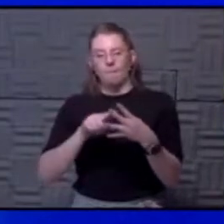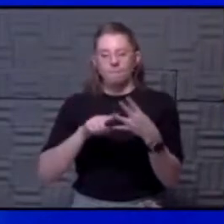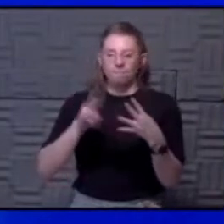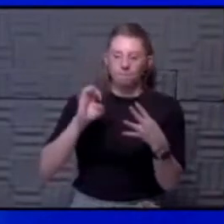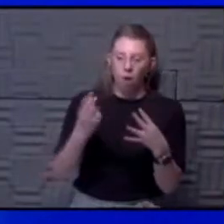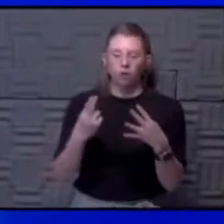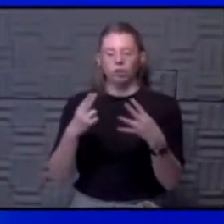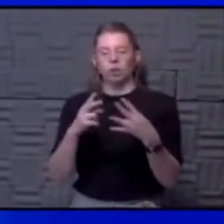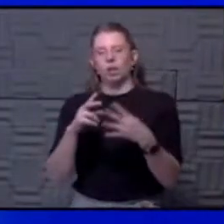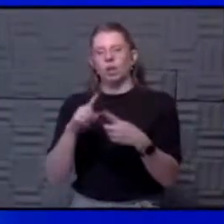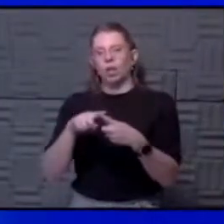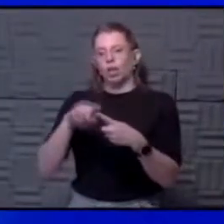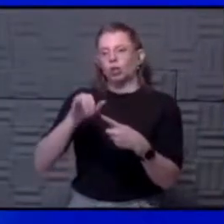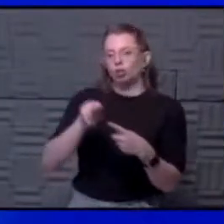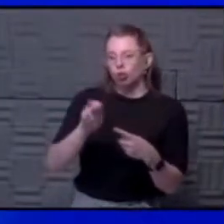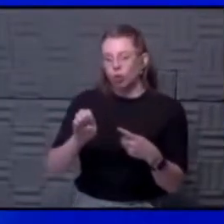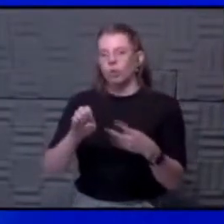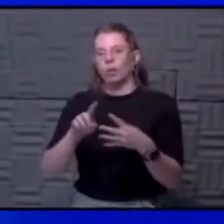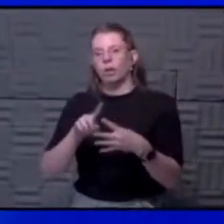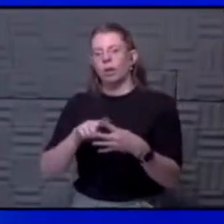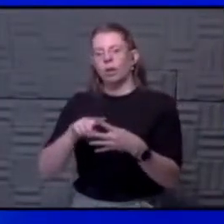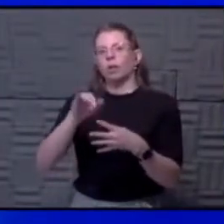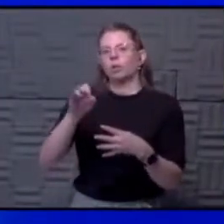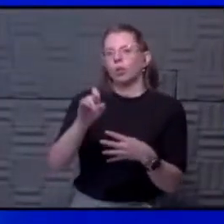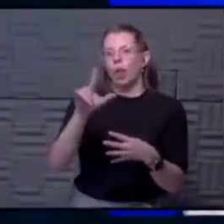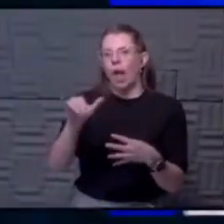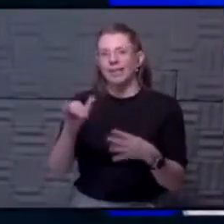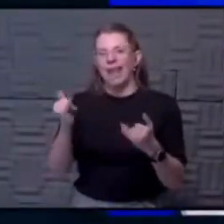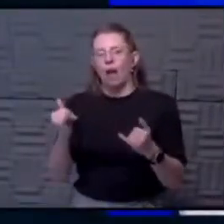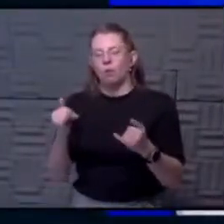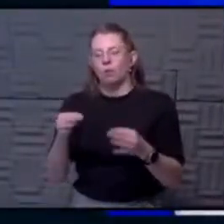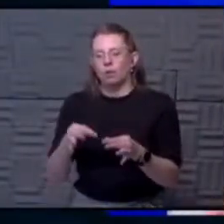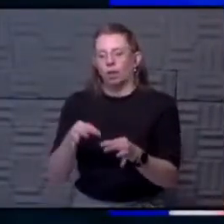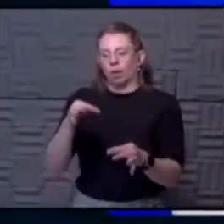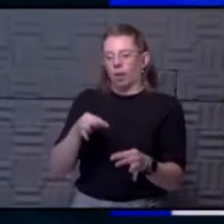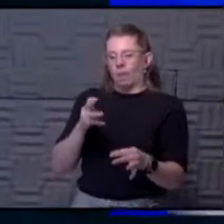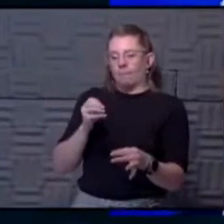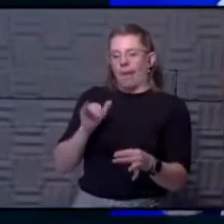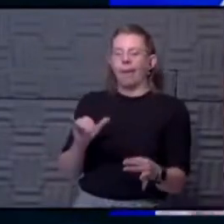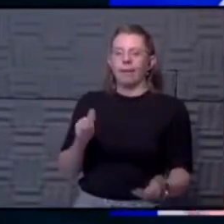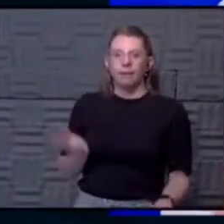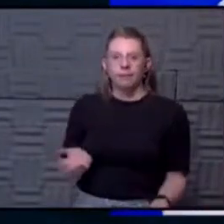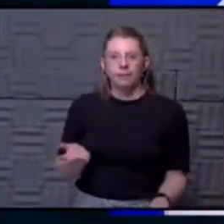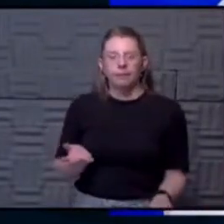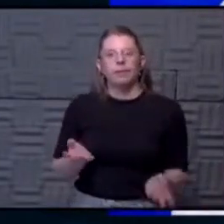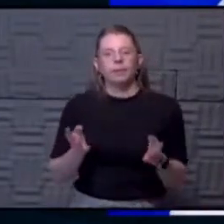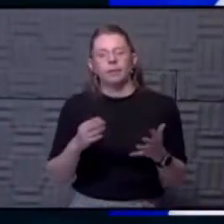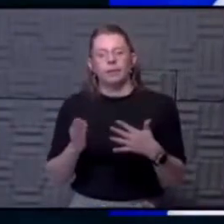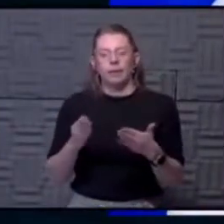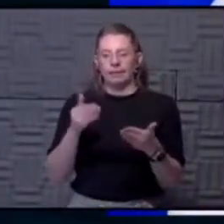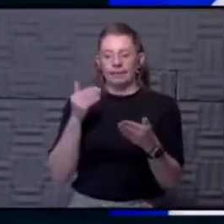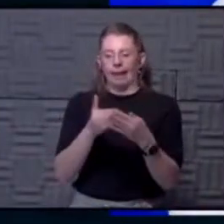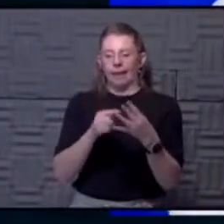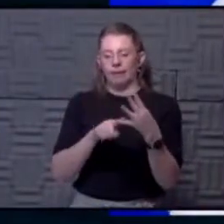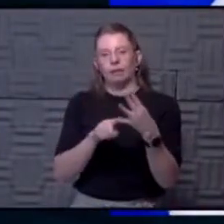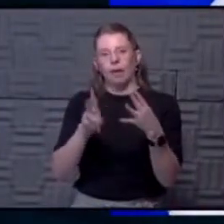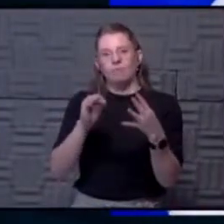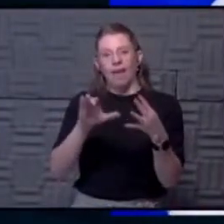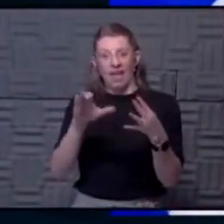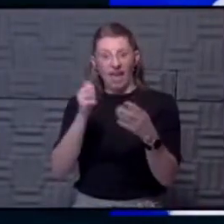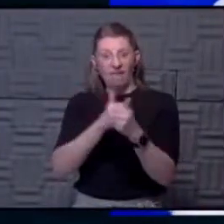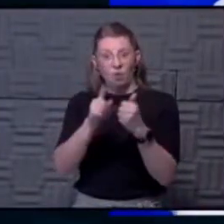or July, and now it's back to May. So, Lee Norman, let's assume that that's right, that it's going to be by the end of May, everyone will have been